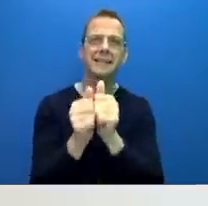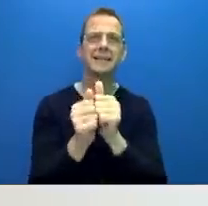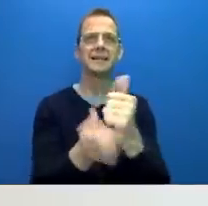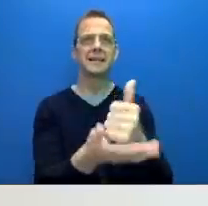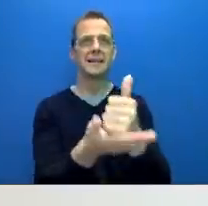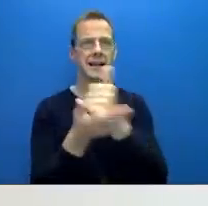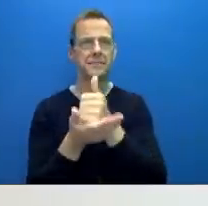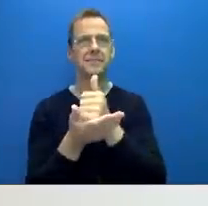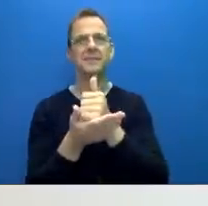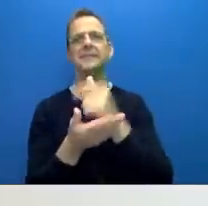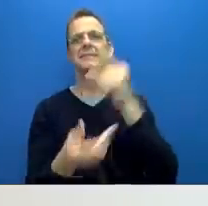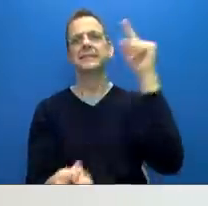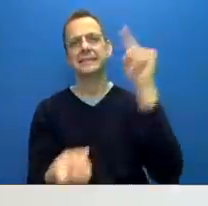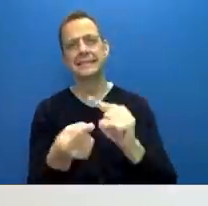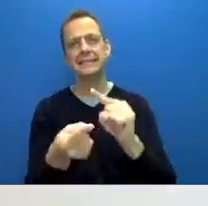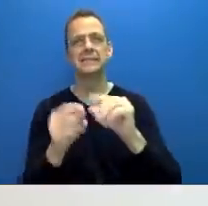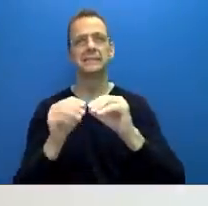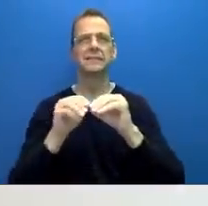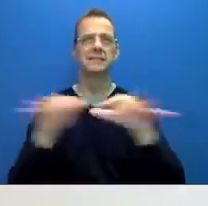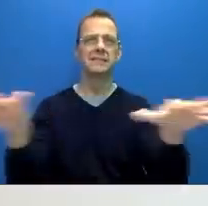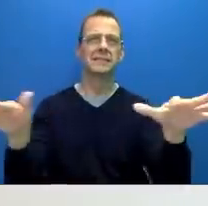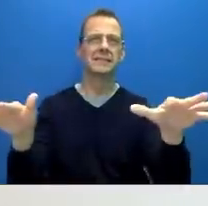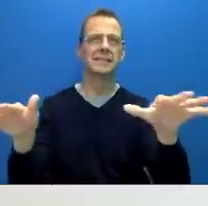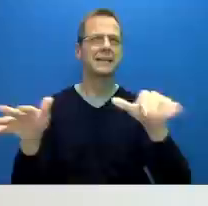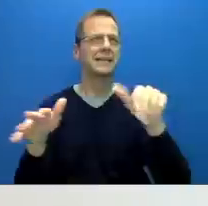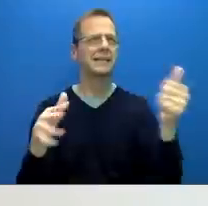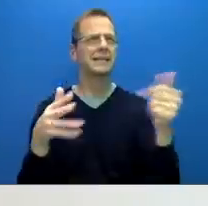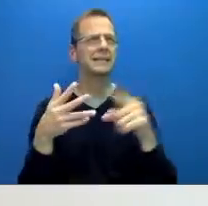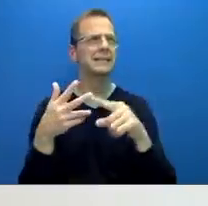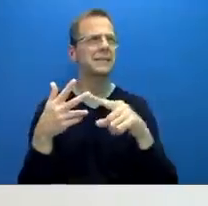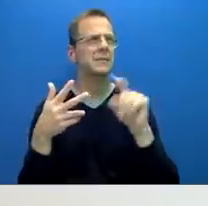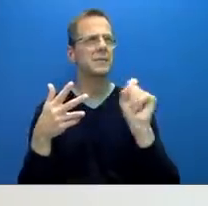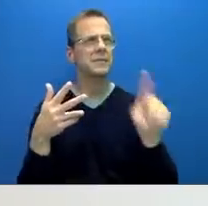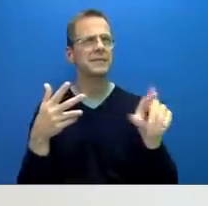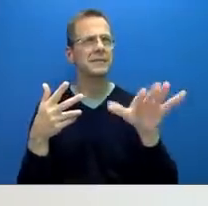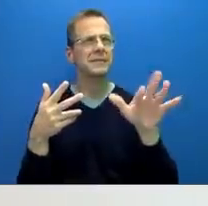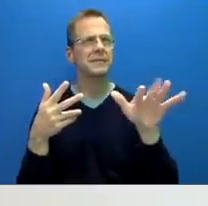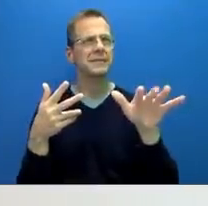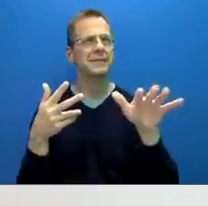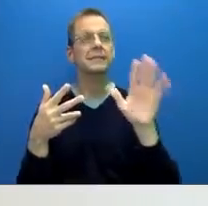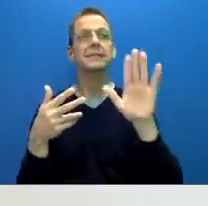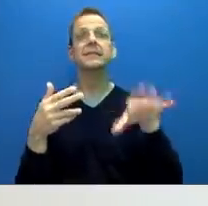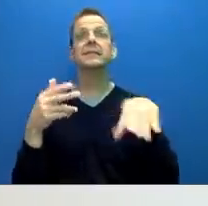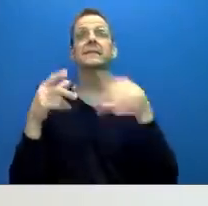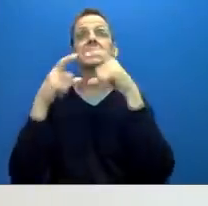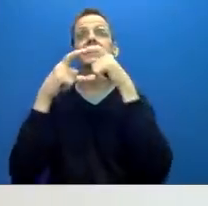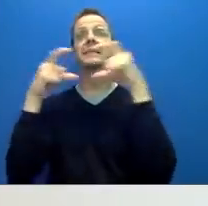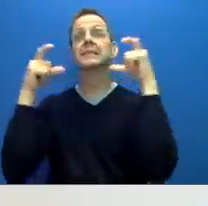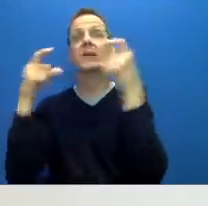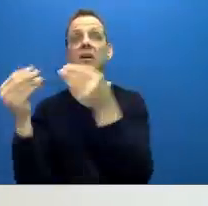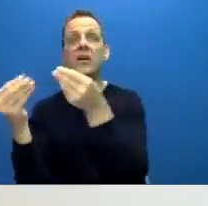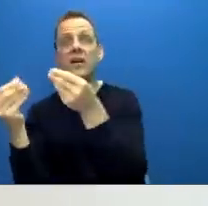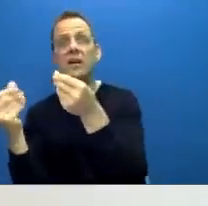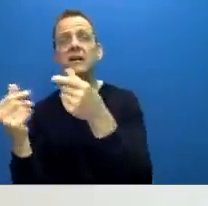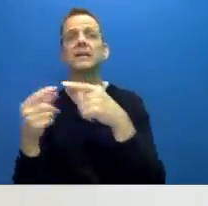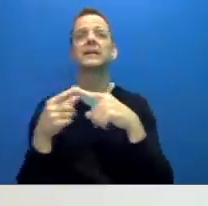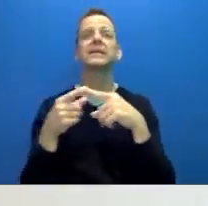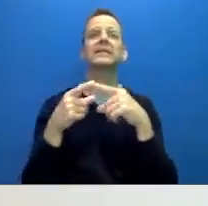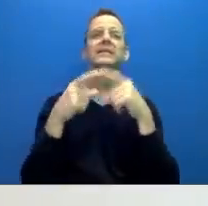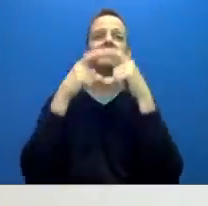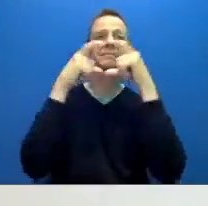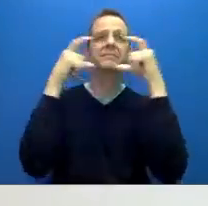surgical masks versus cloth masks versus N95 masks. It is true, all masks are not created